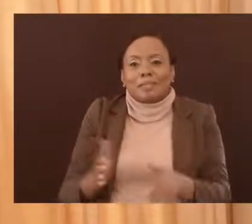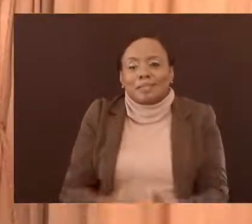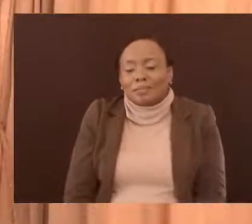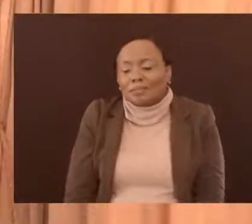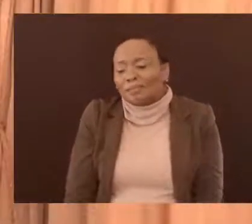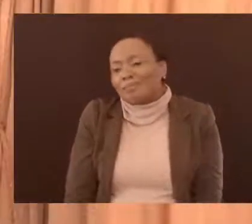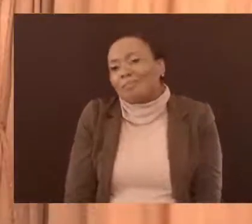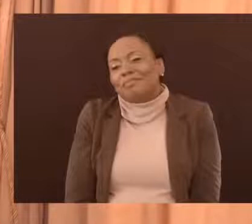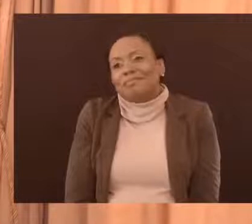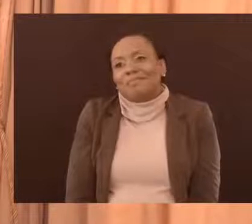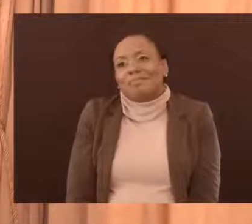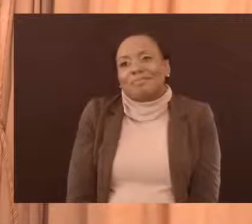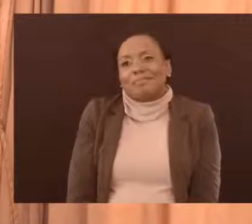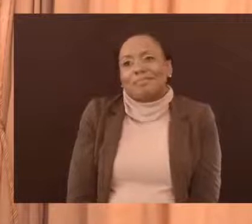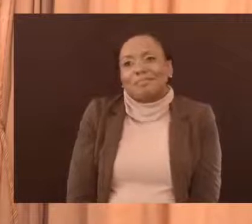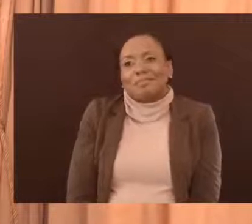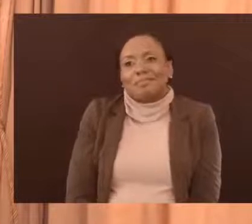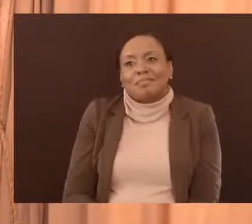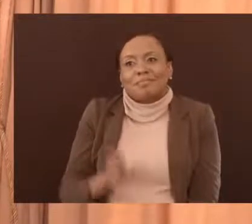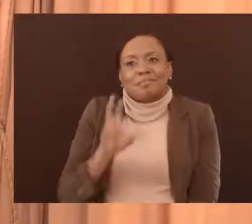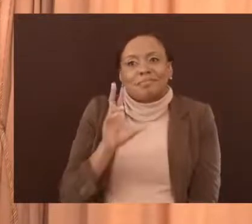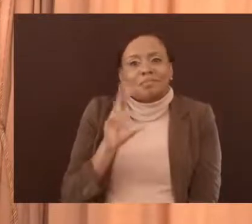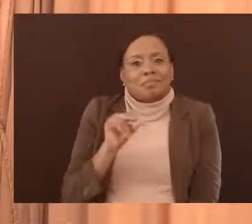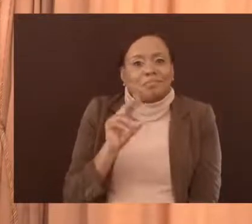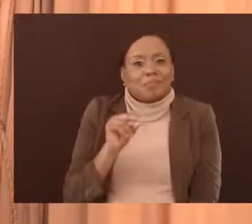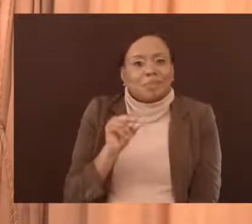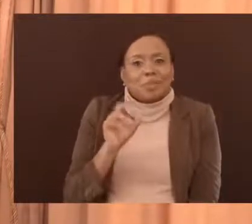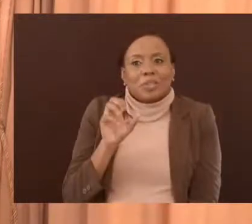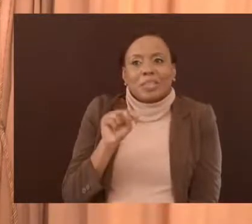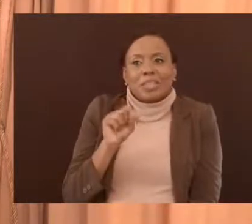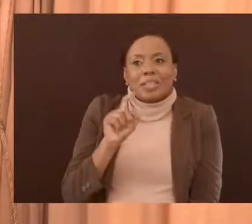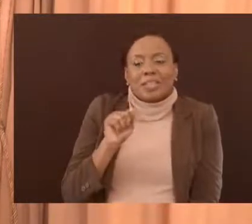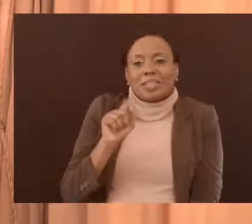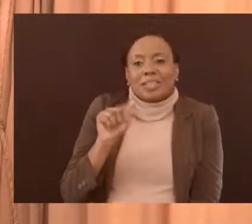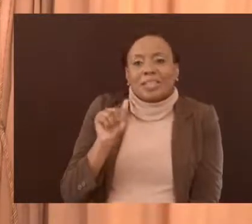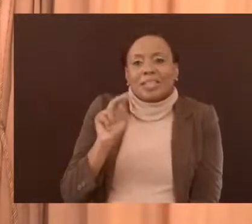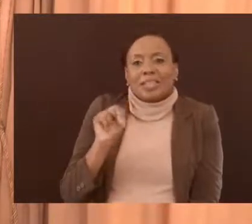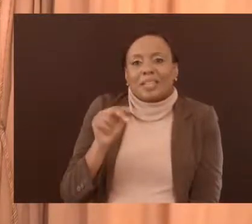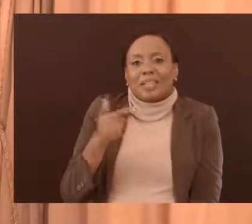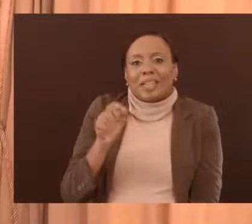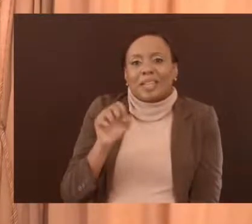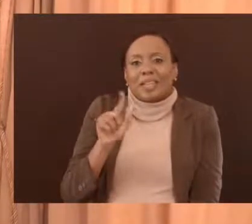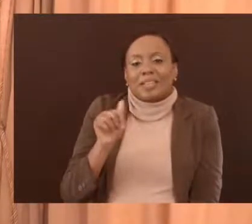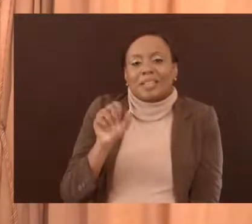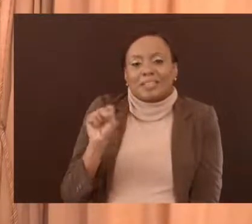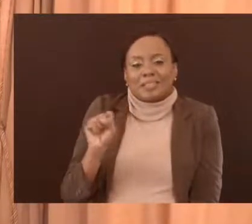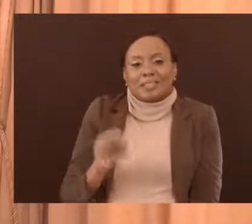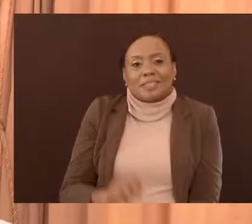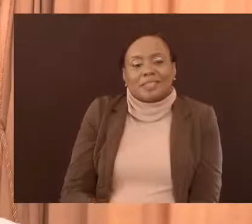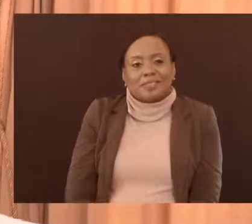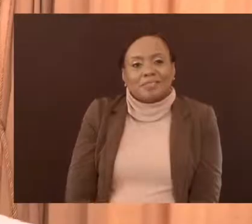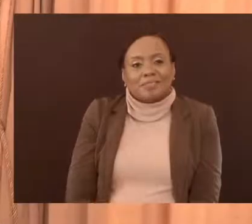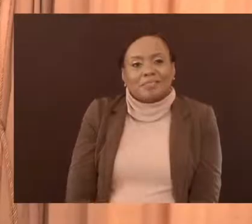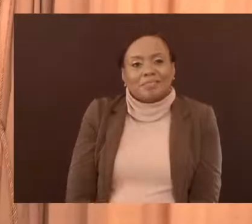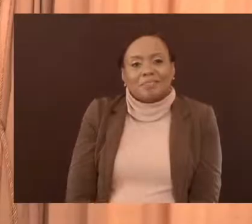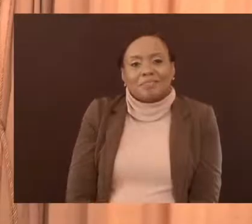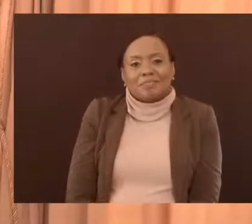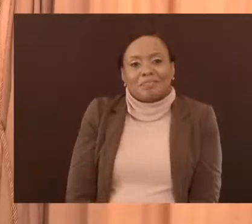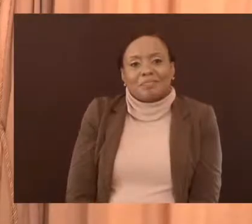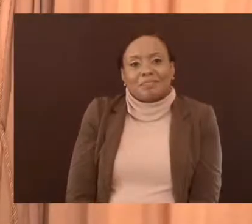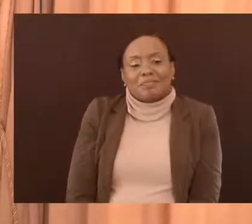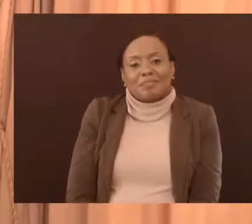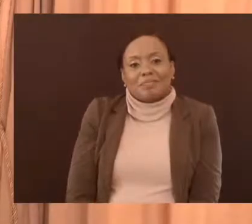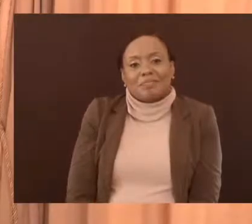Yeah, O'Shea. No, the other young lady from St. Angela's. Yeah, Okay. St. Angela's. So the top